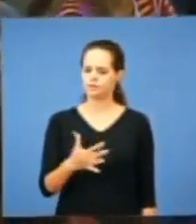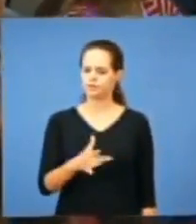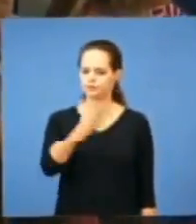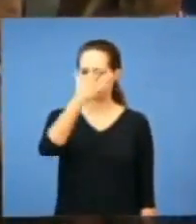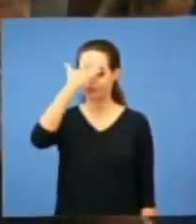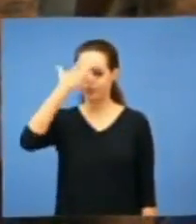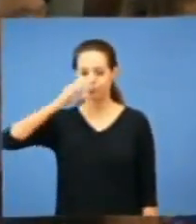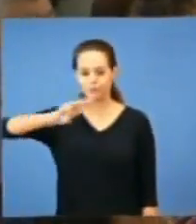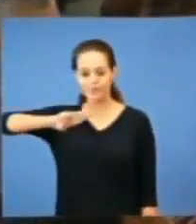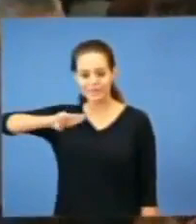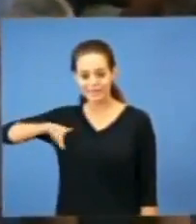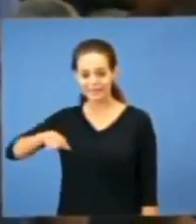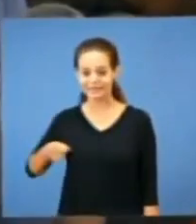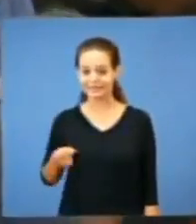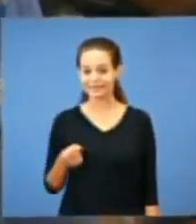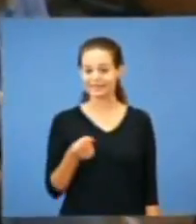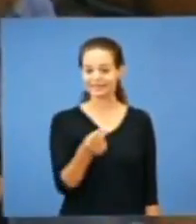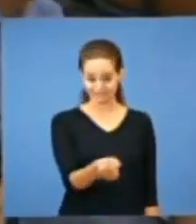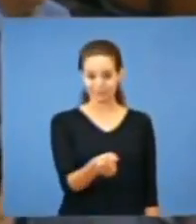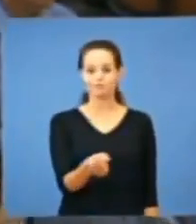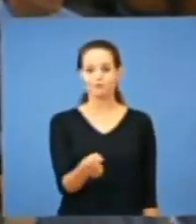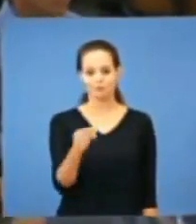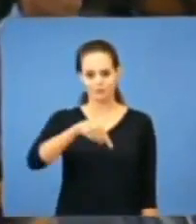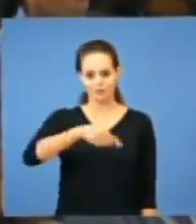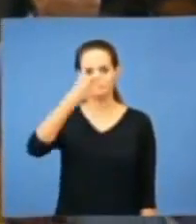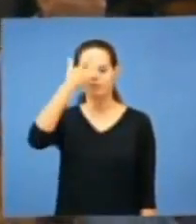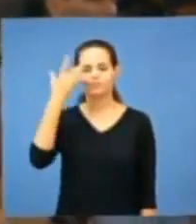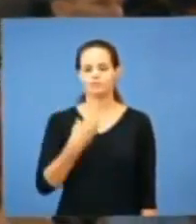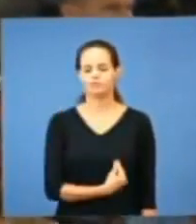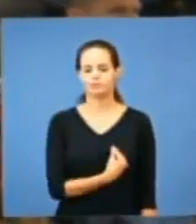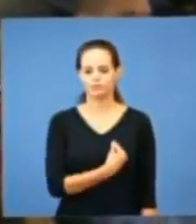of more than 3,000 people here in the